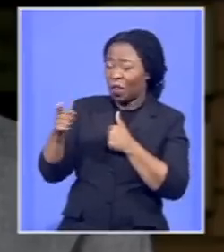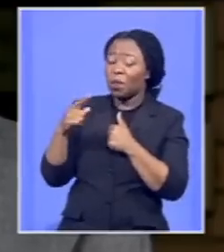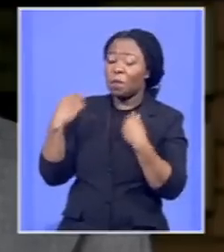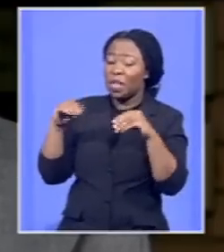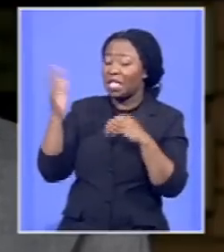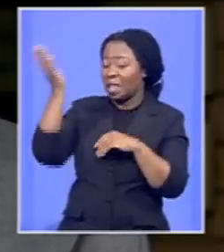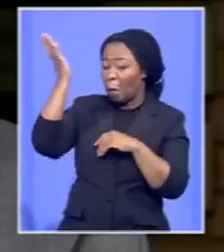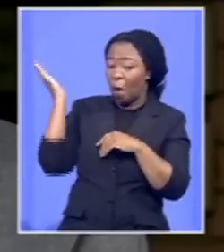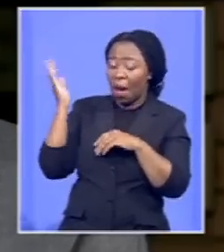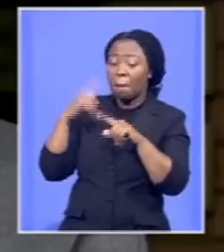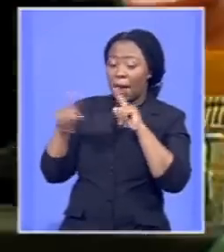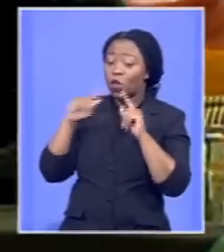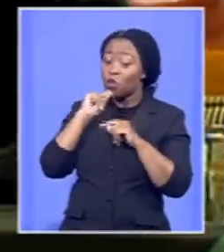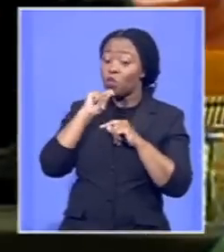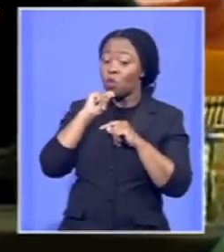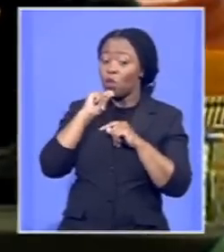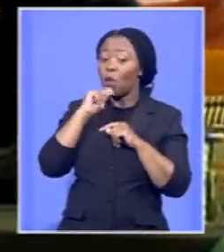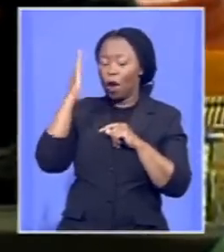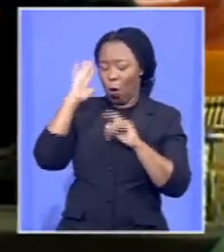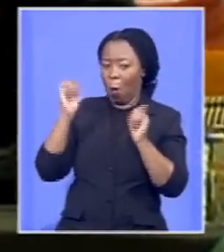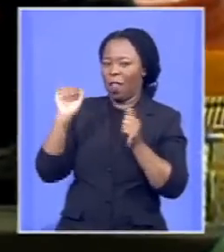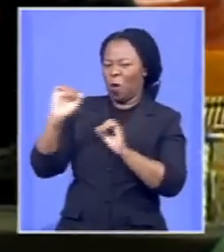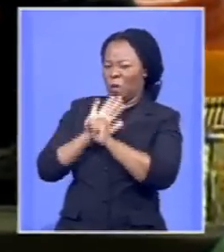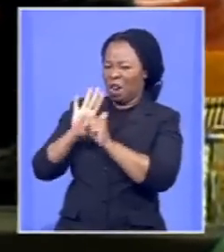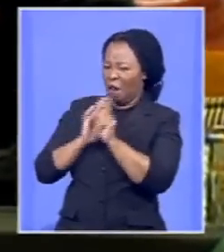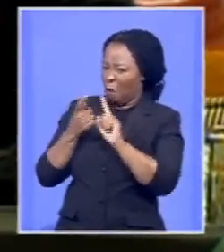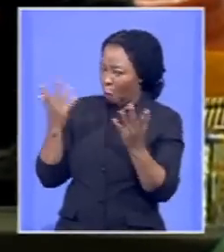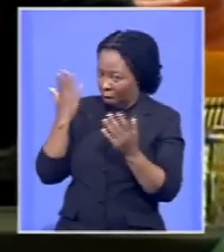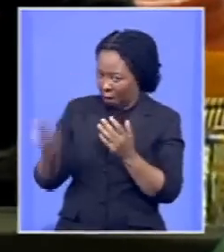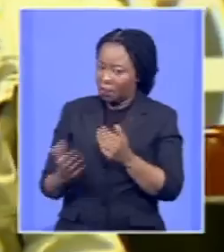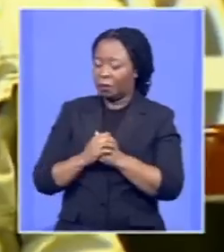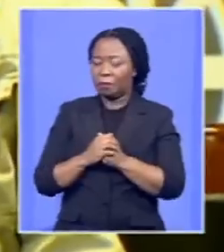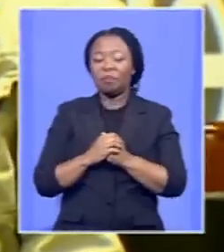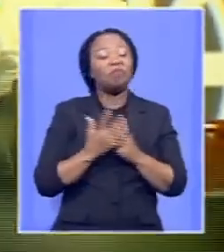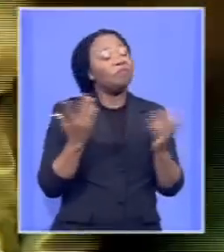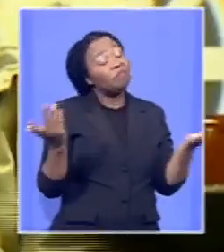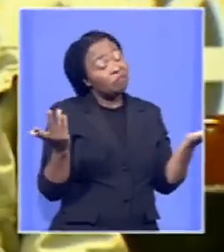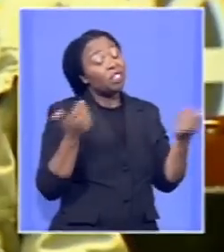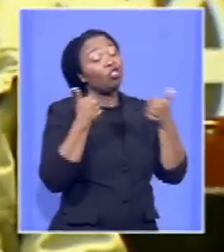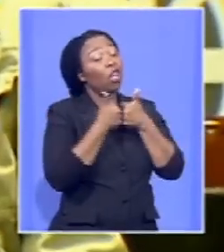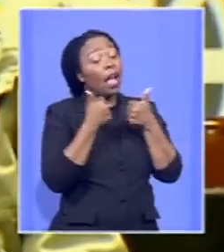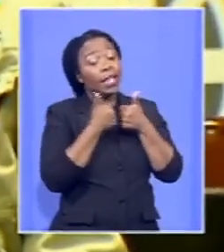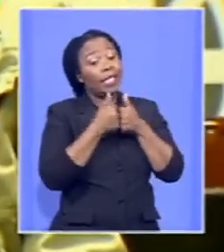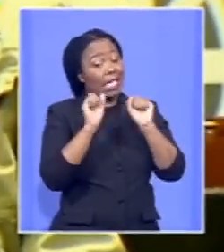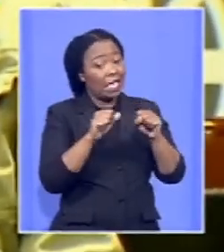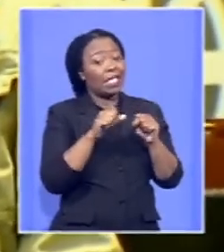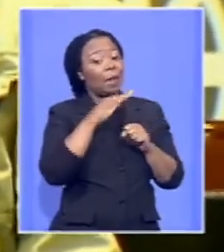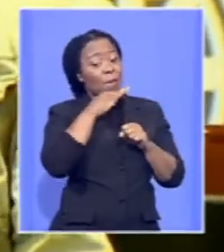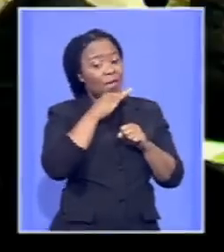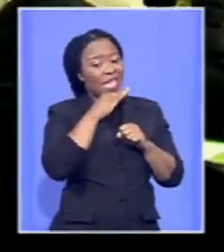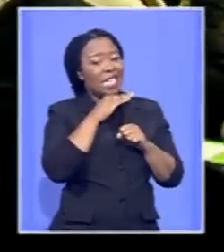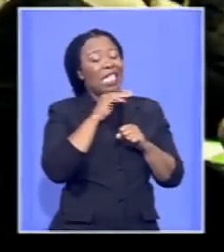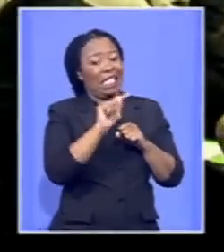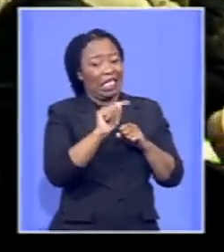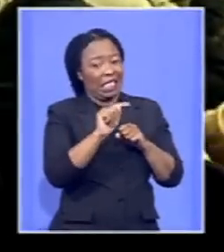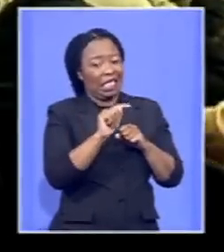somewhere, but the reality is we know your background. Well, I think the challenges also, again, should actually